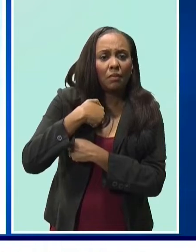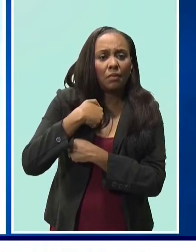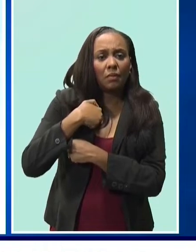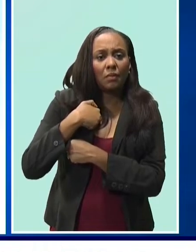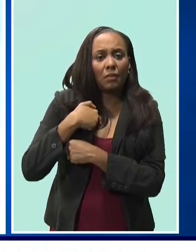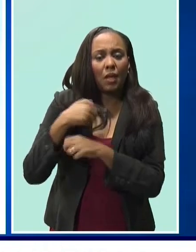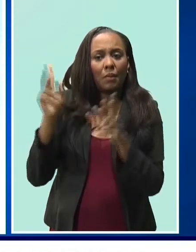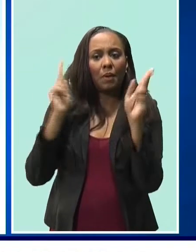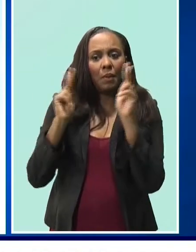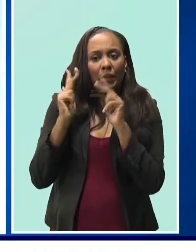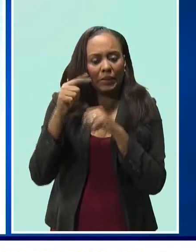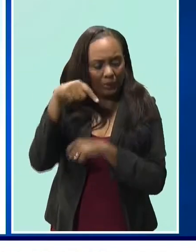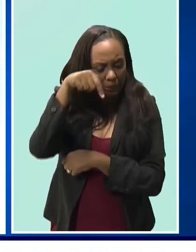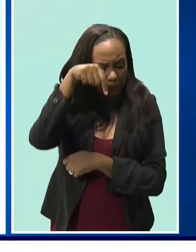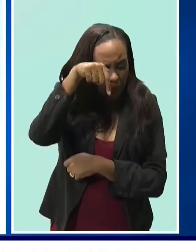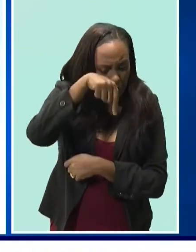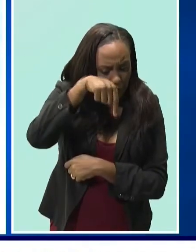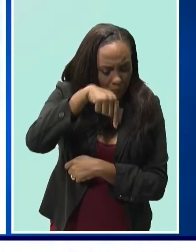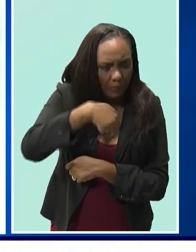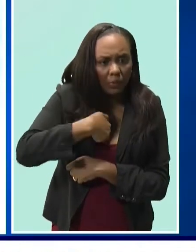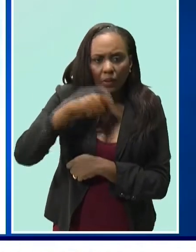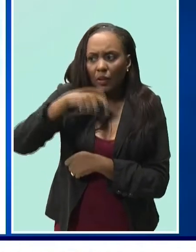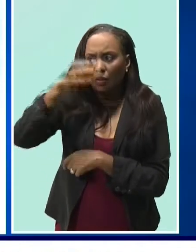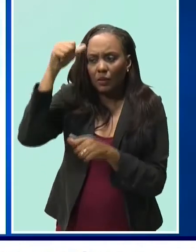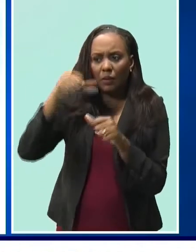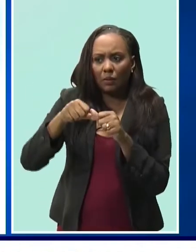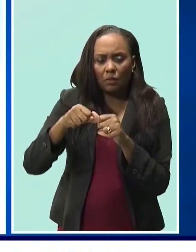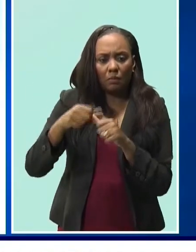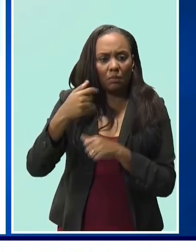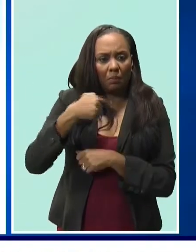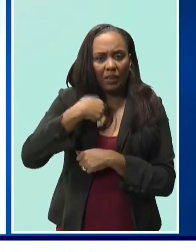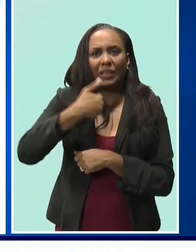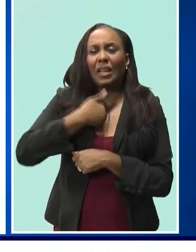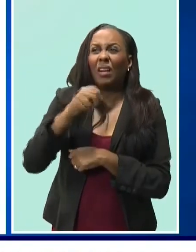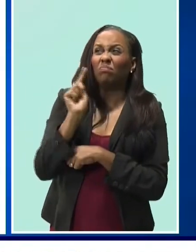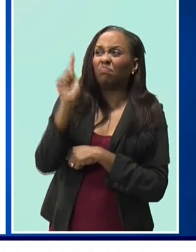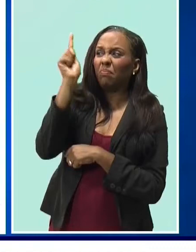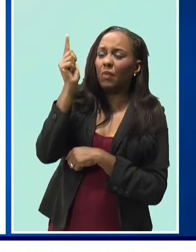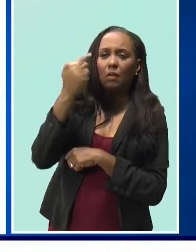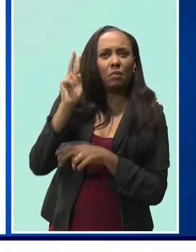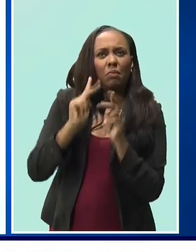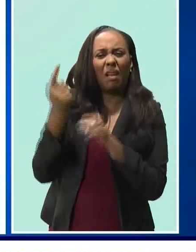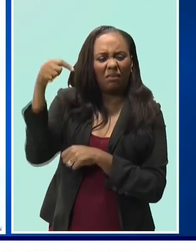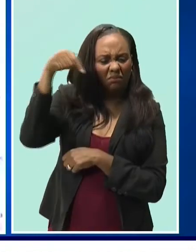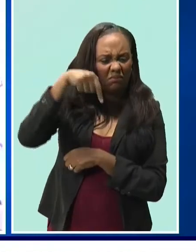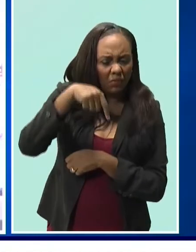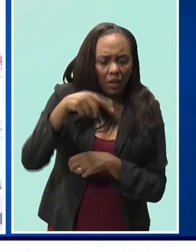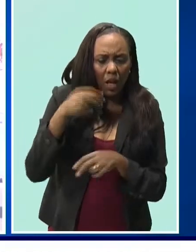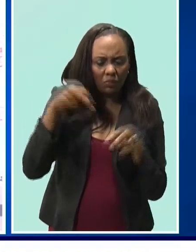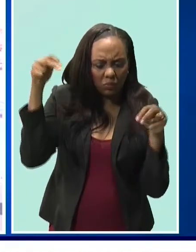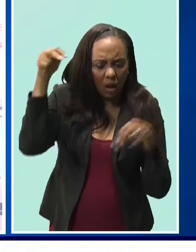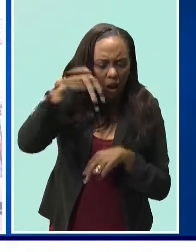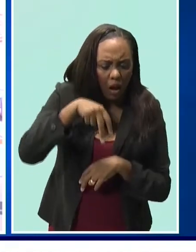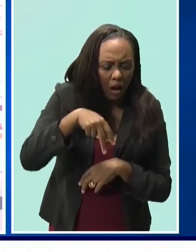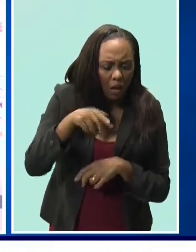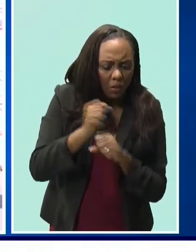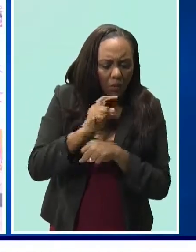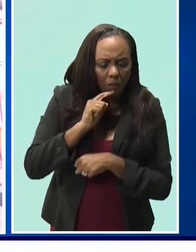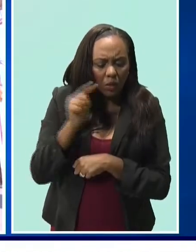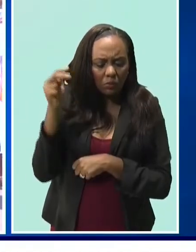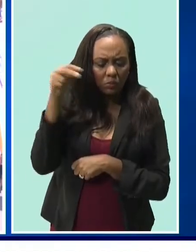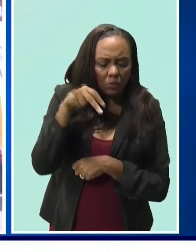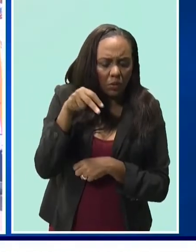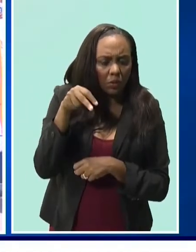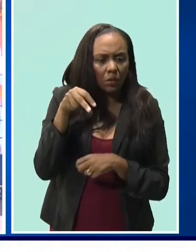working under me. I have to be conscious for me and the people that are working under me, always on the lookout for the guys that are